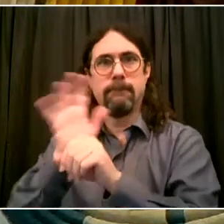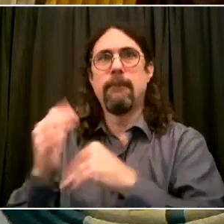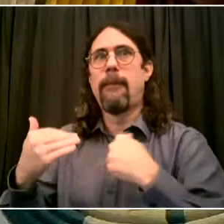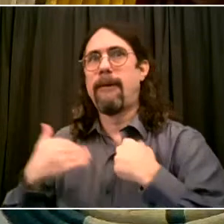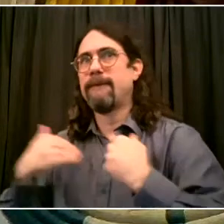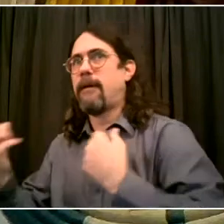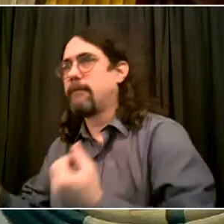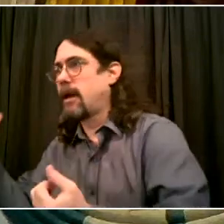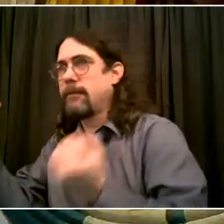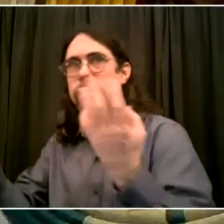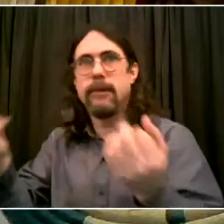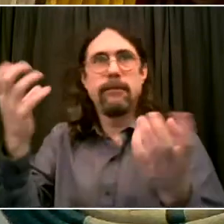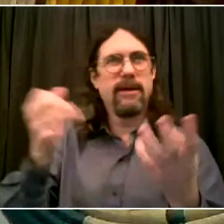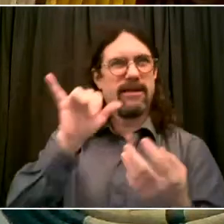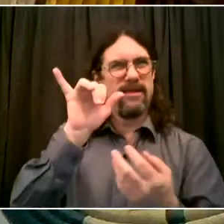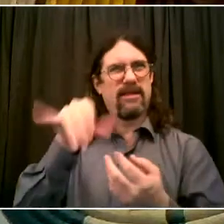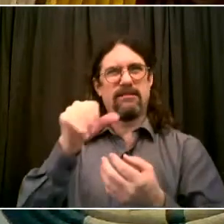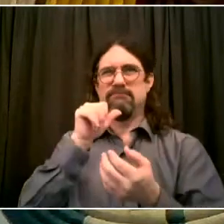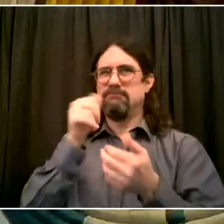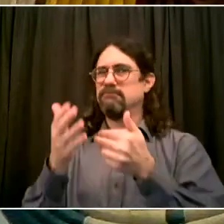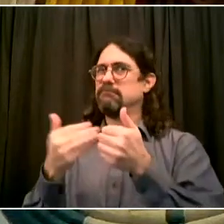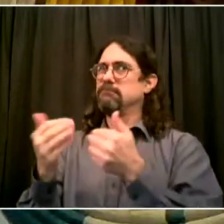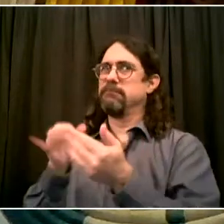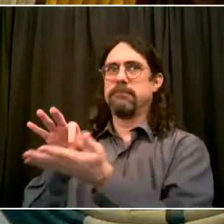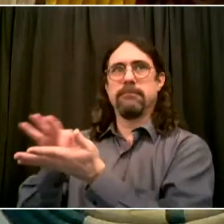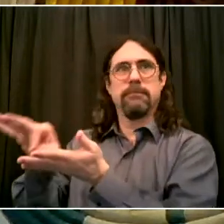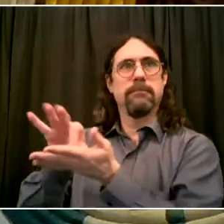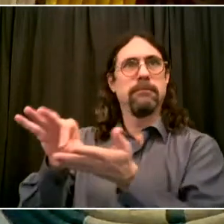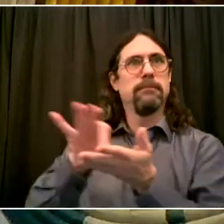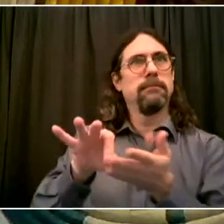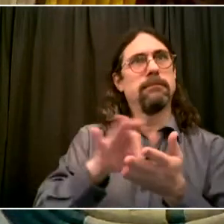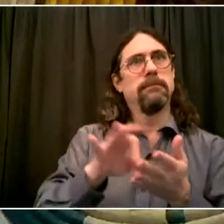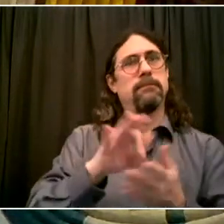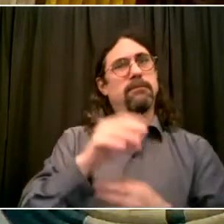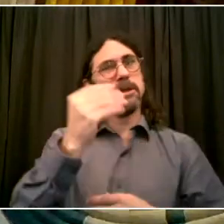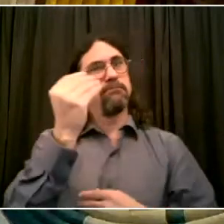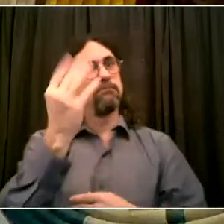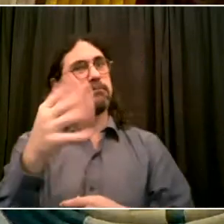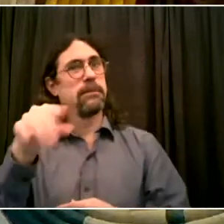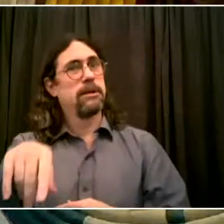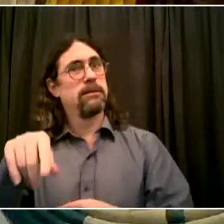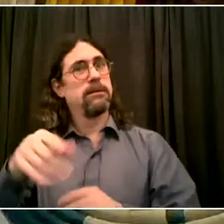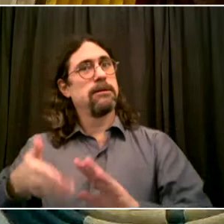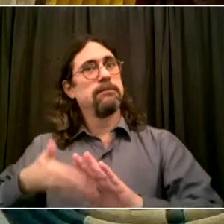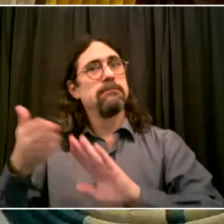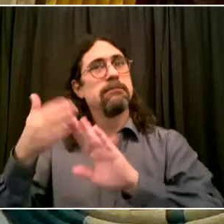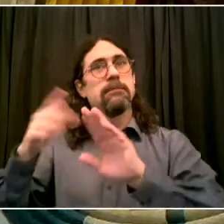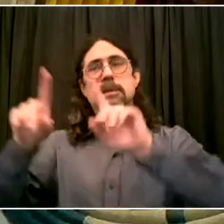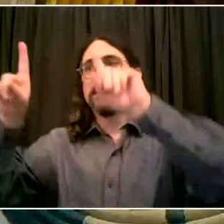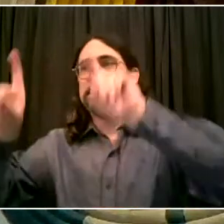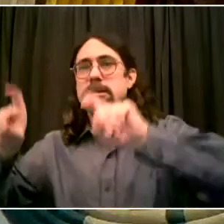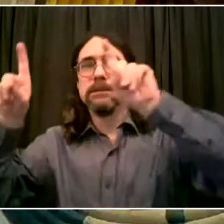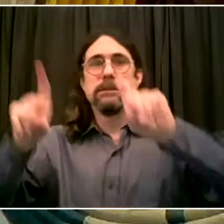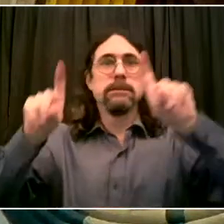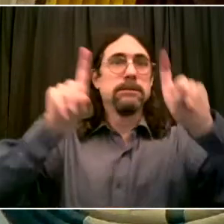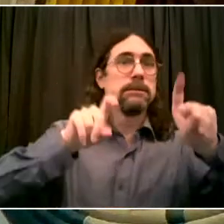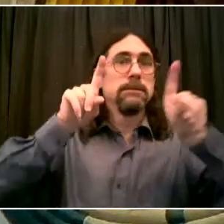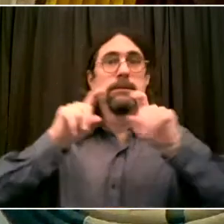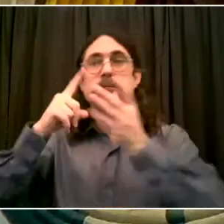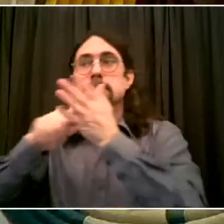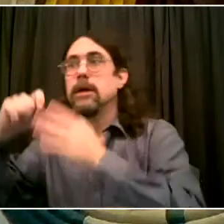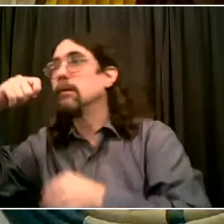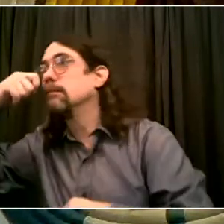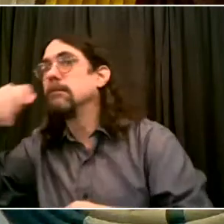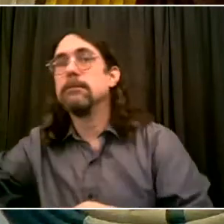similar size and larger than more places do in the world. So by definition, you're going to end up counting more cases. So that's